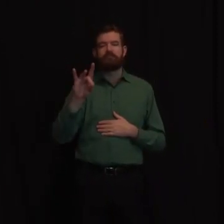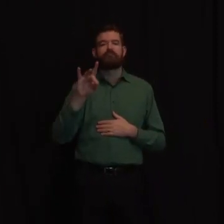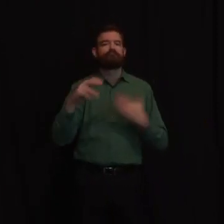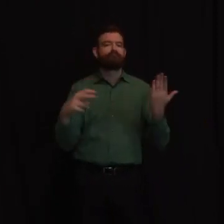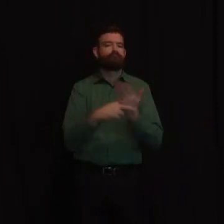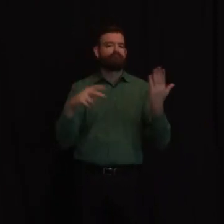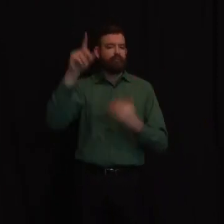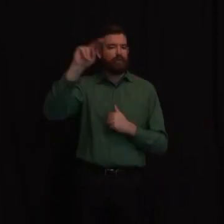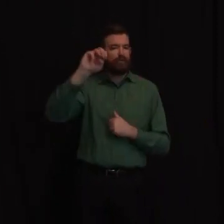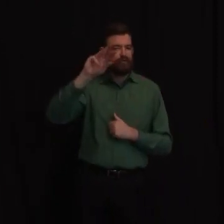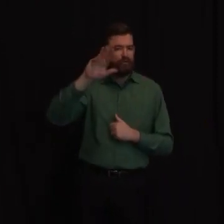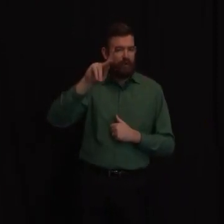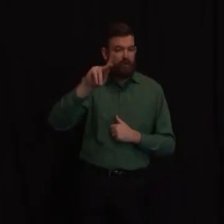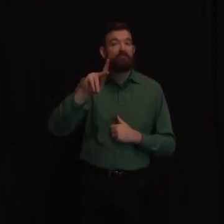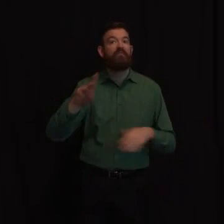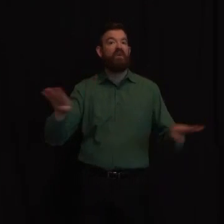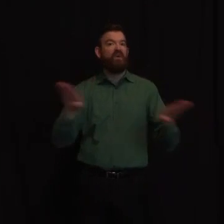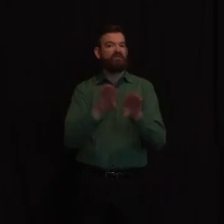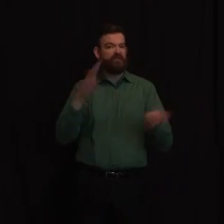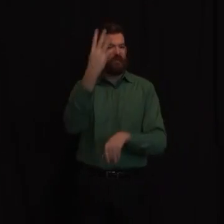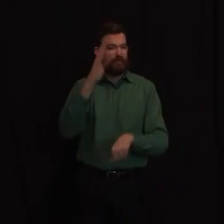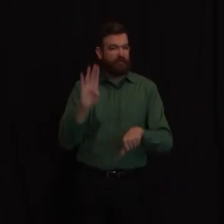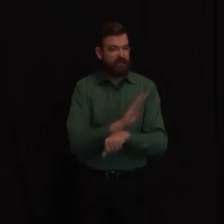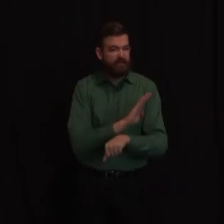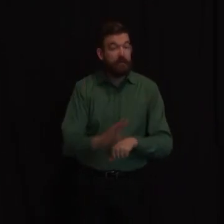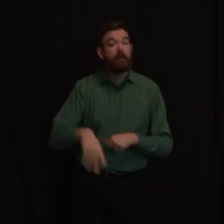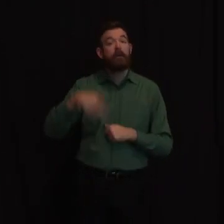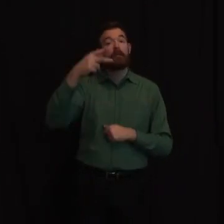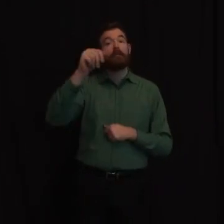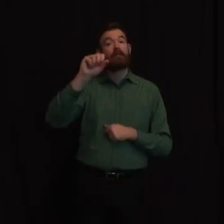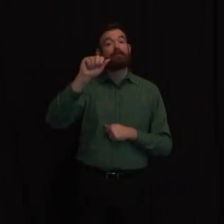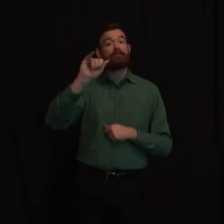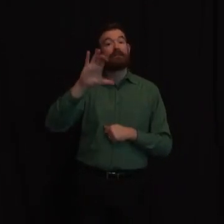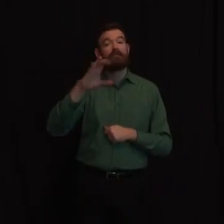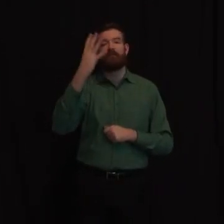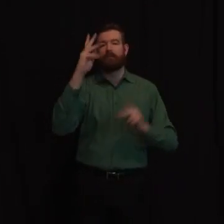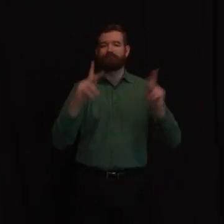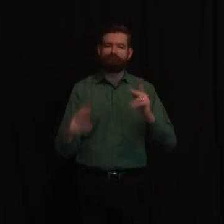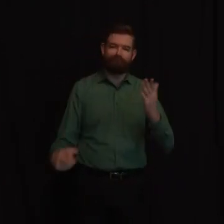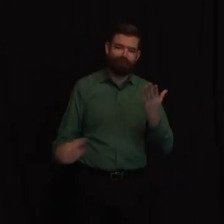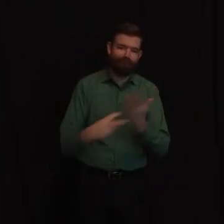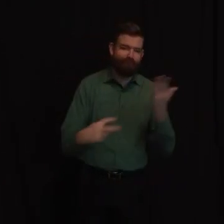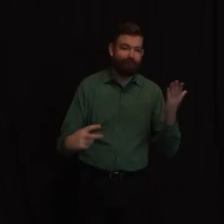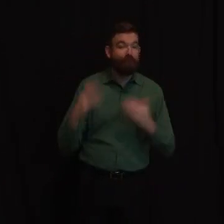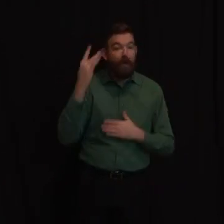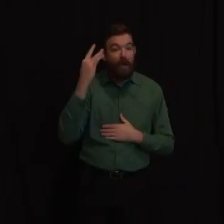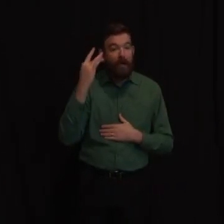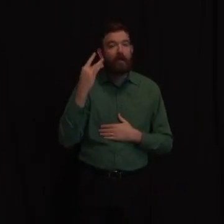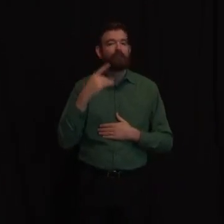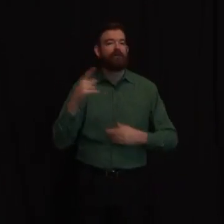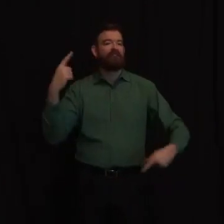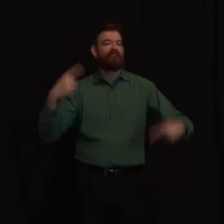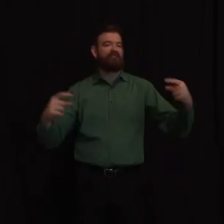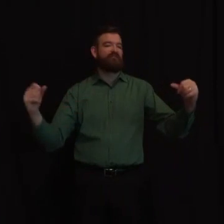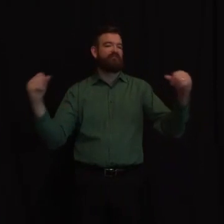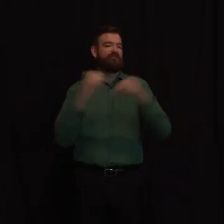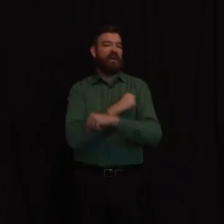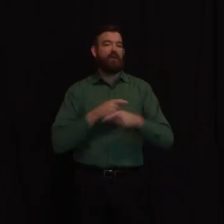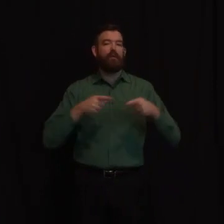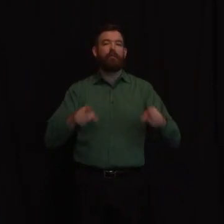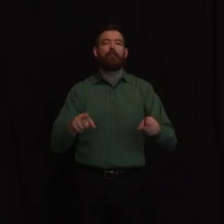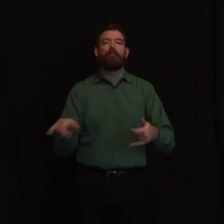non-essential businesses. In Passaic, 4 subjects were cited, had been involved in an altercation at a party, which should not